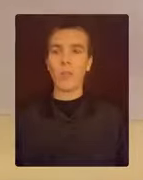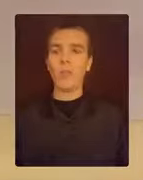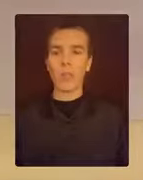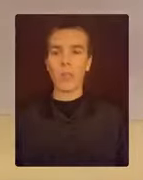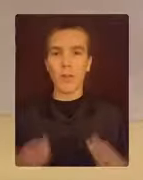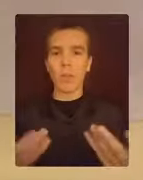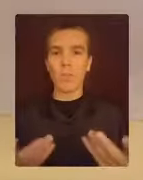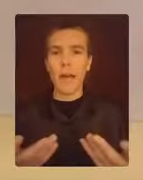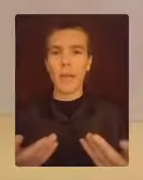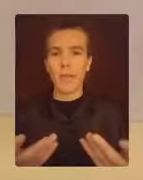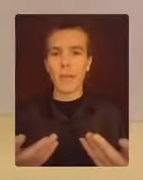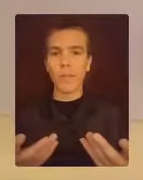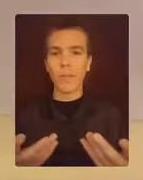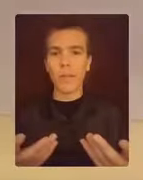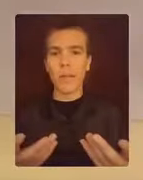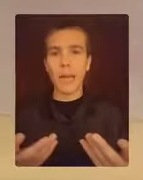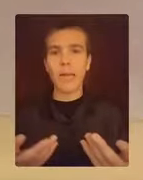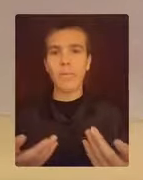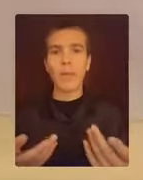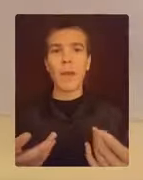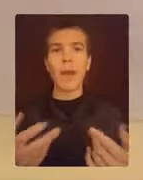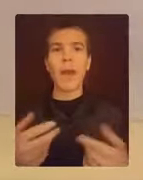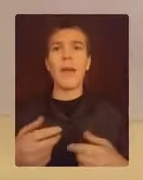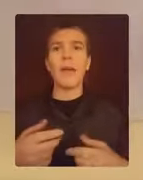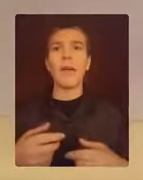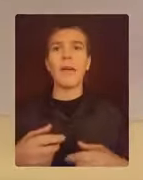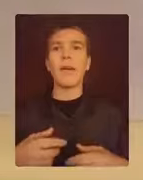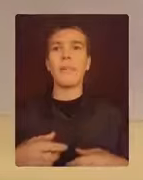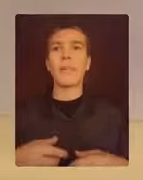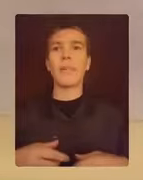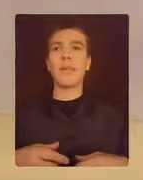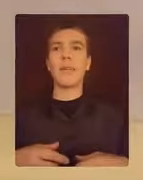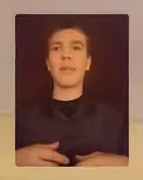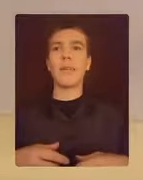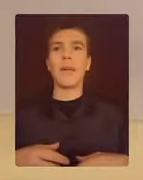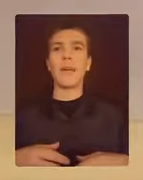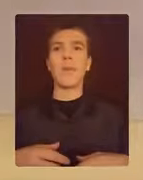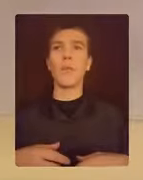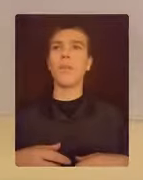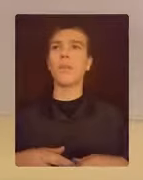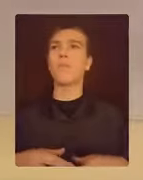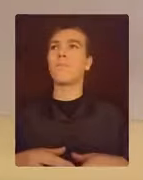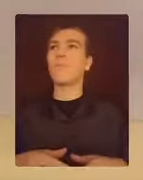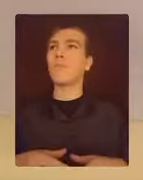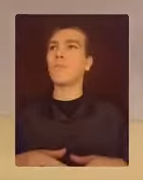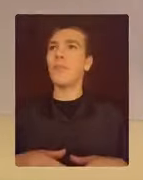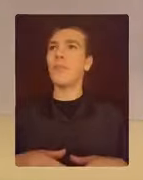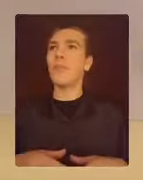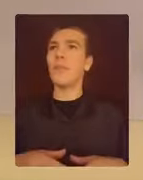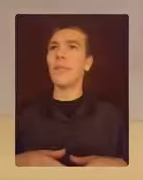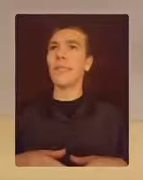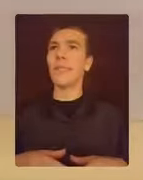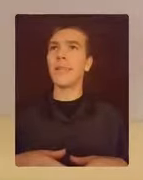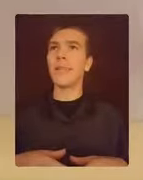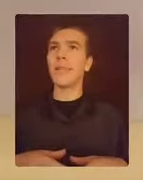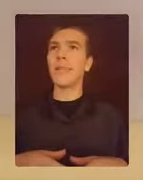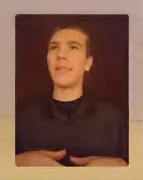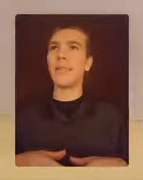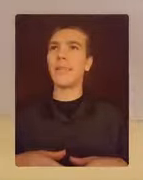and all of a sudden there was a living lemonade. And he said, what was it? He